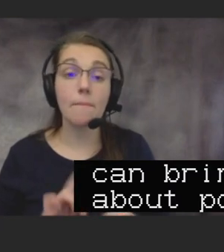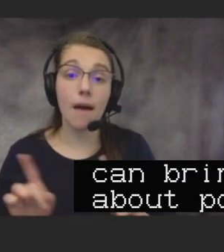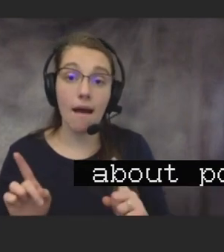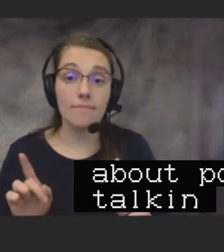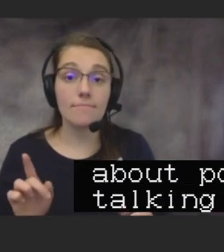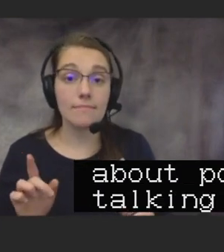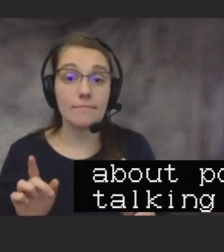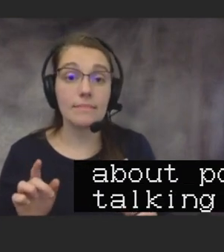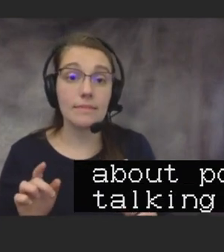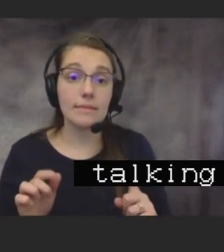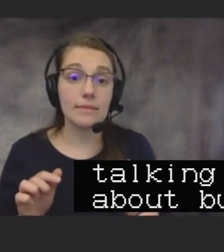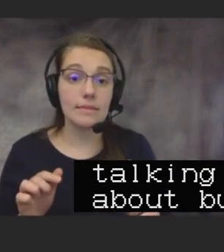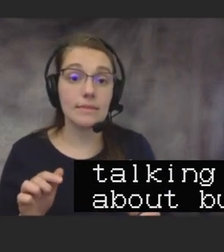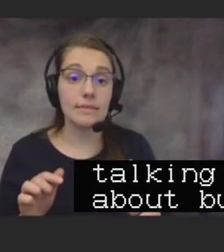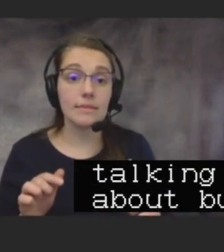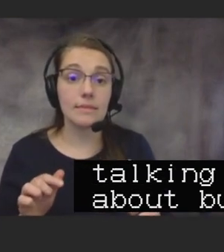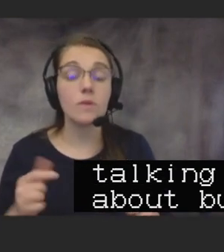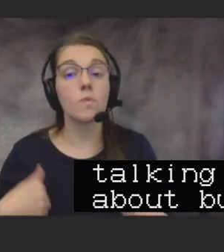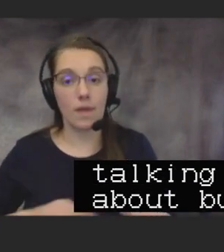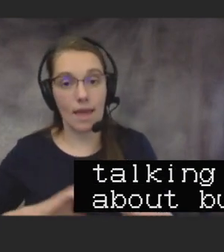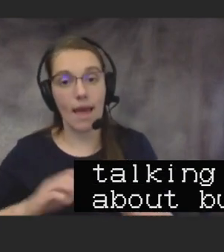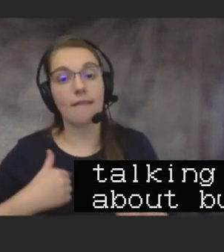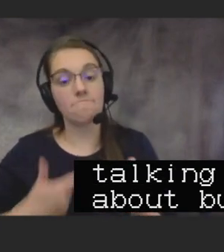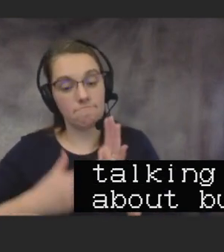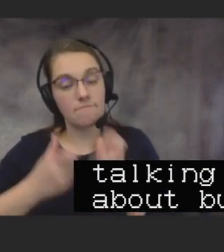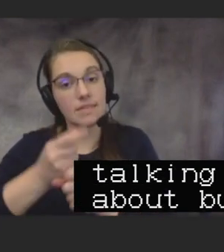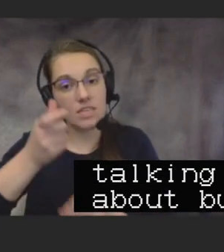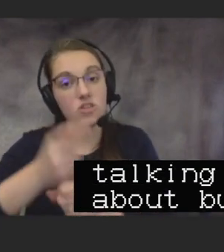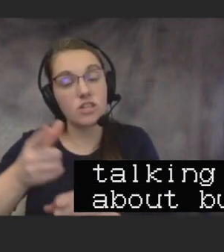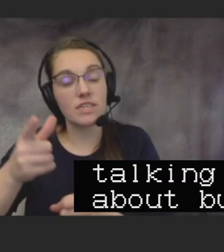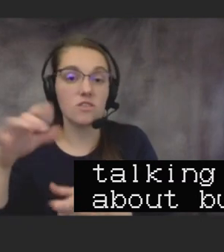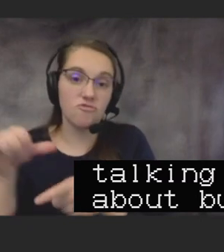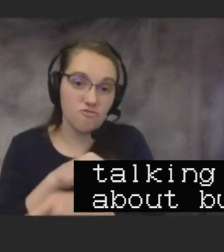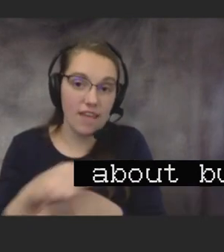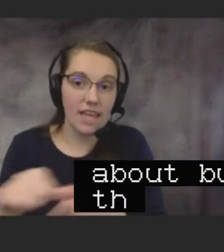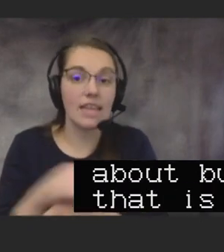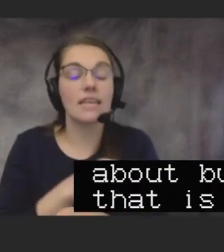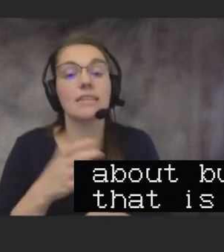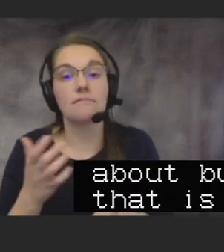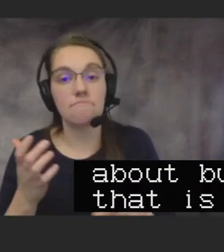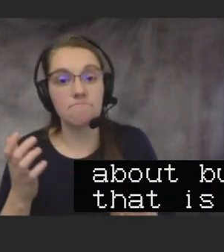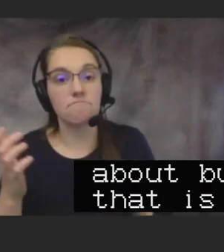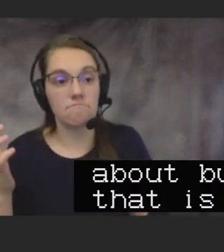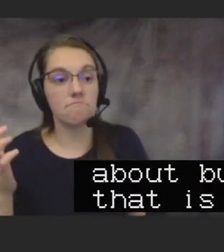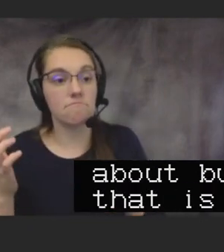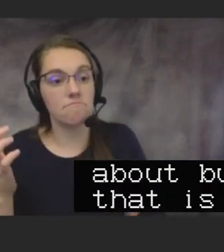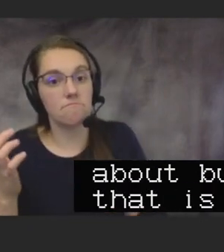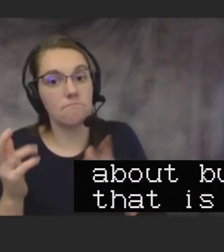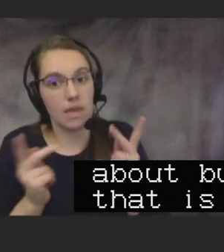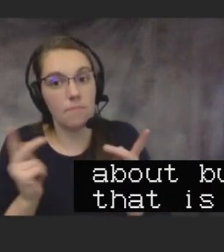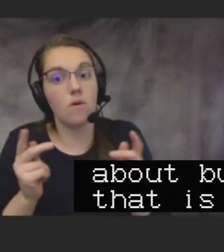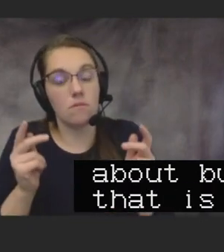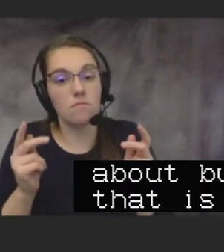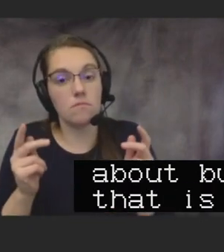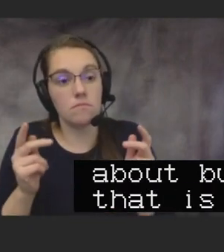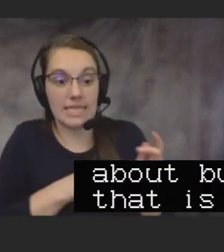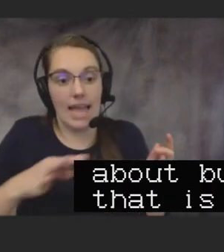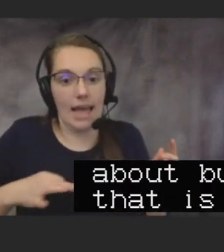a part of our yearly training, and is something that they are proactively trying to